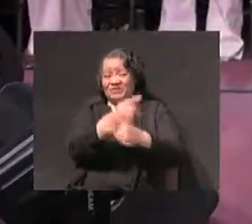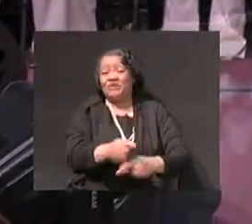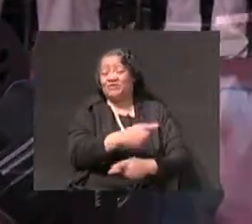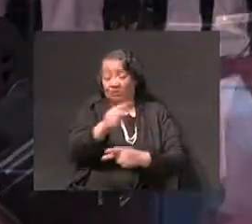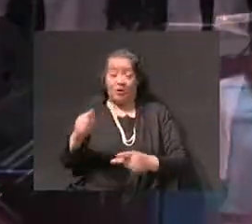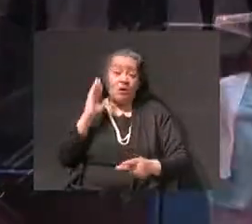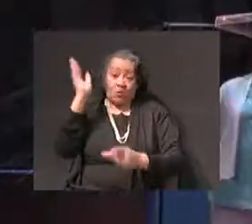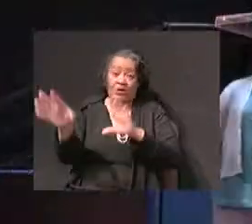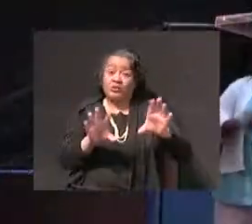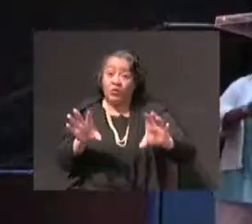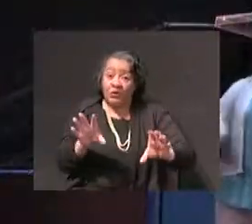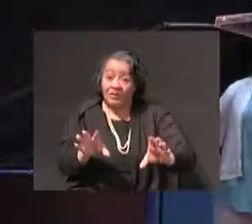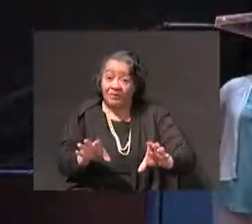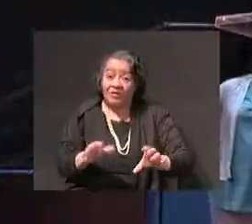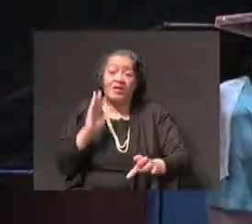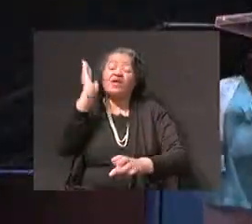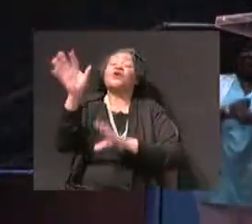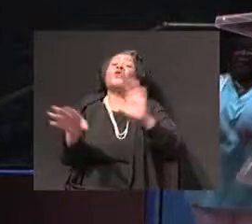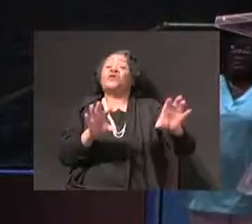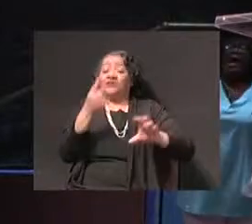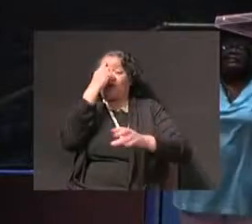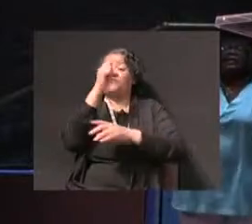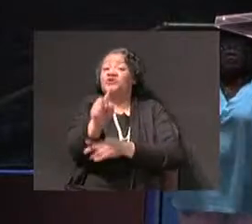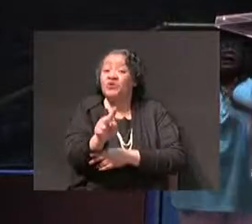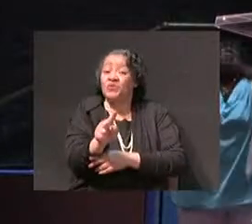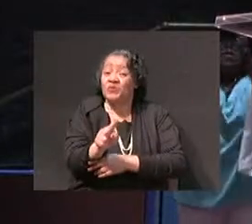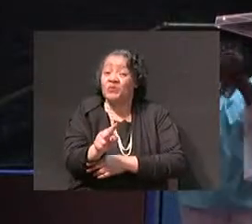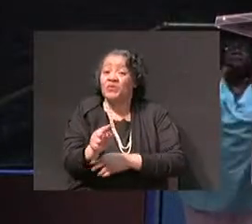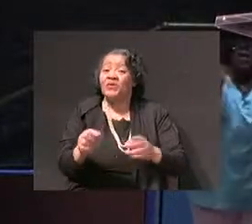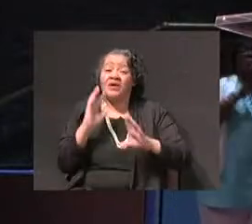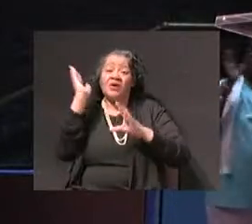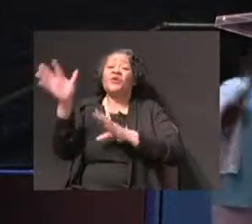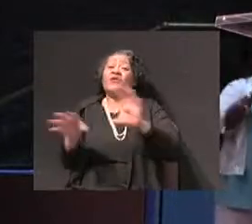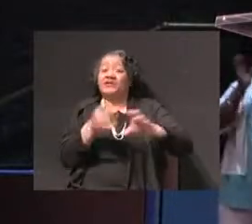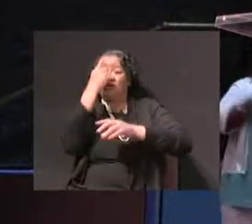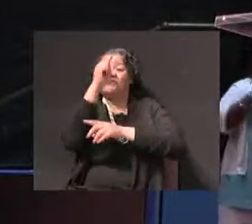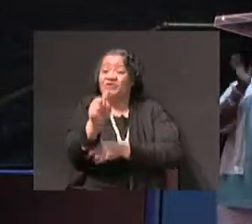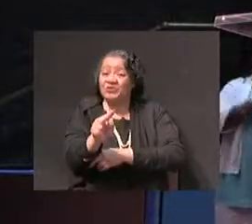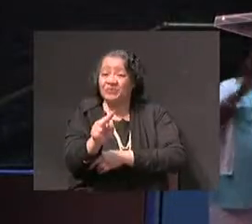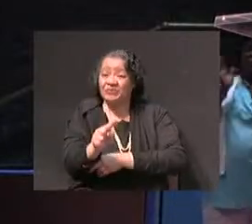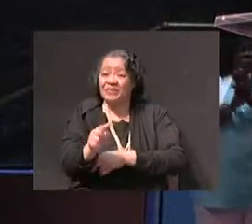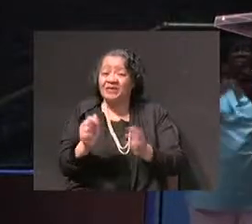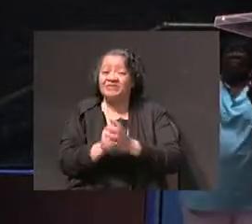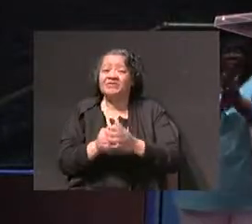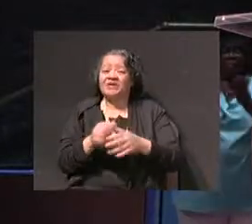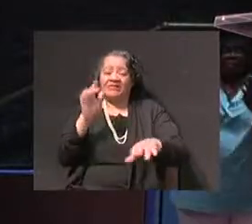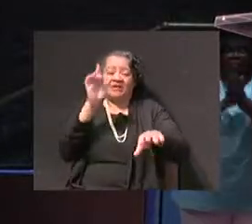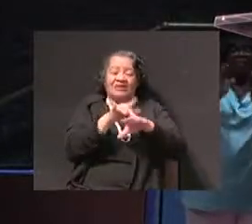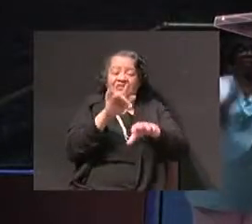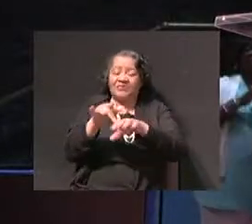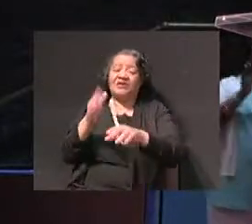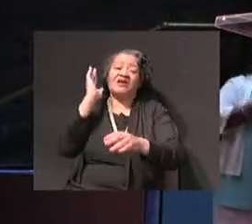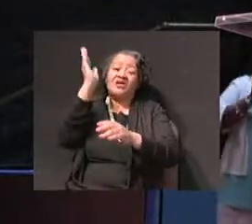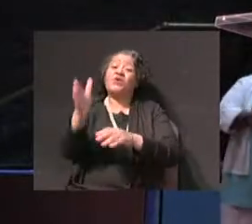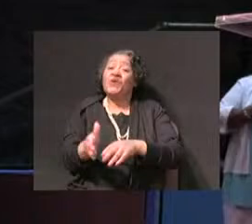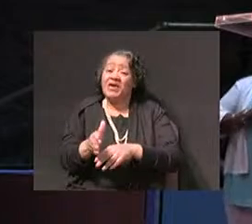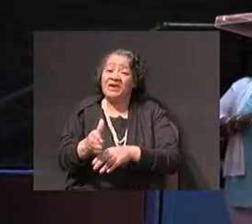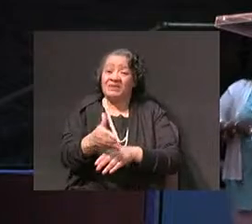Won't he do it? Won't he do it? Won't he do it? Top three people say, he